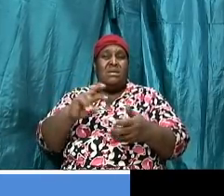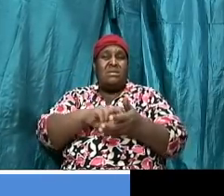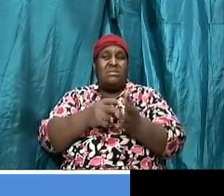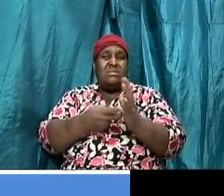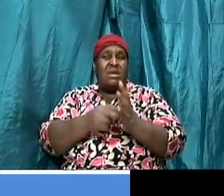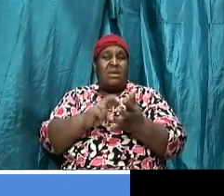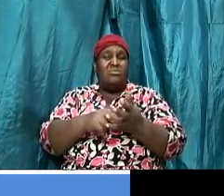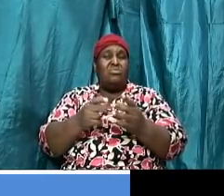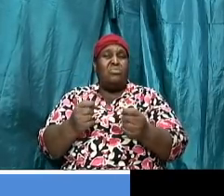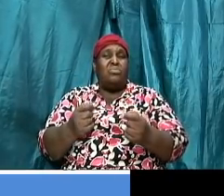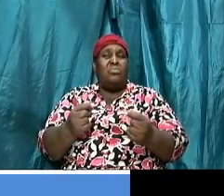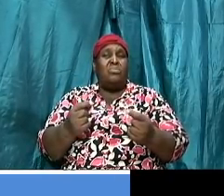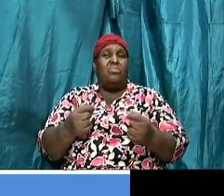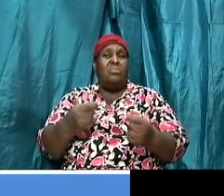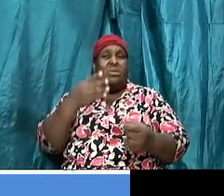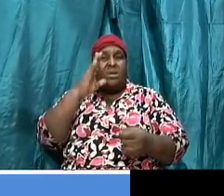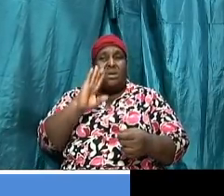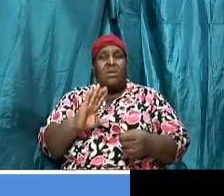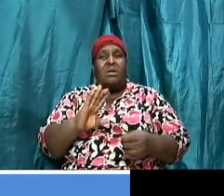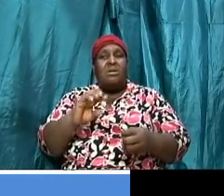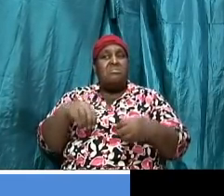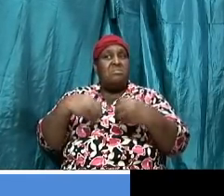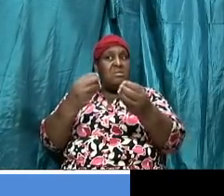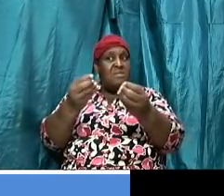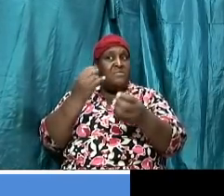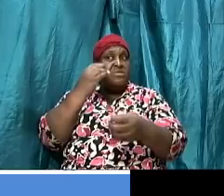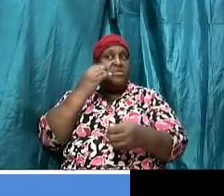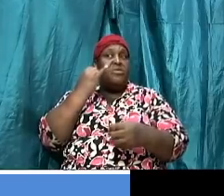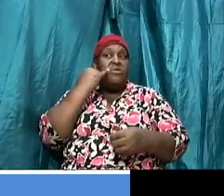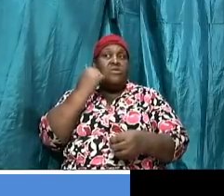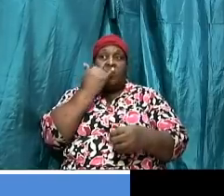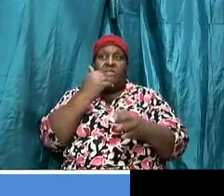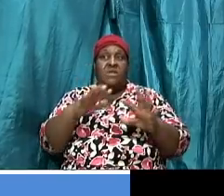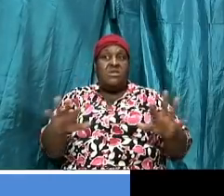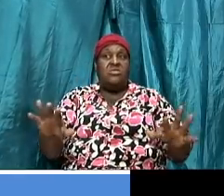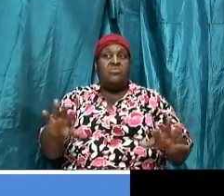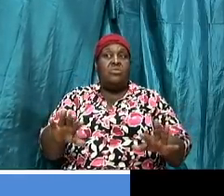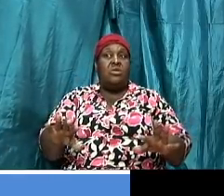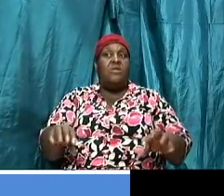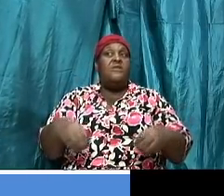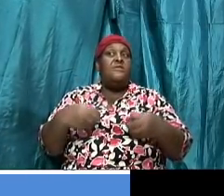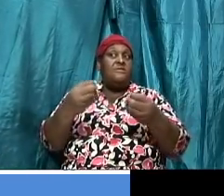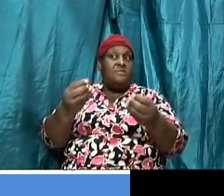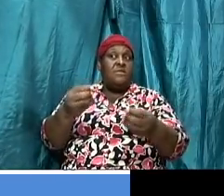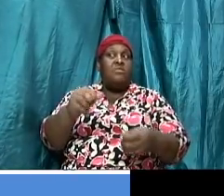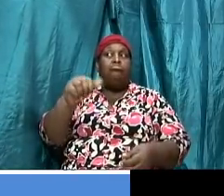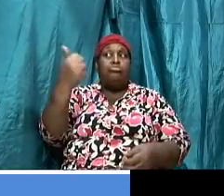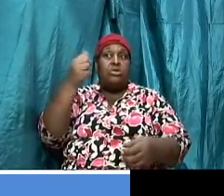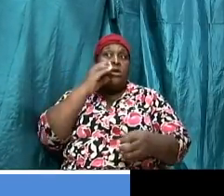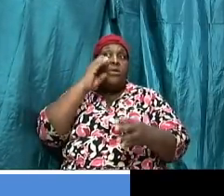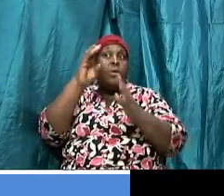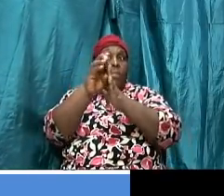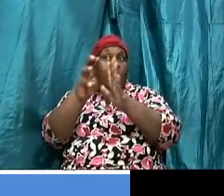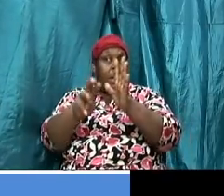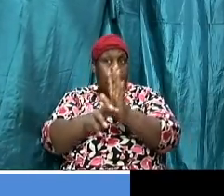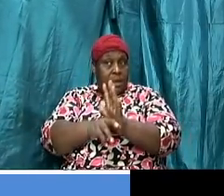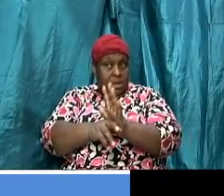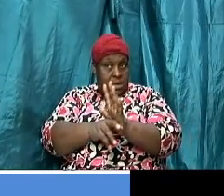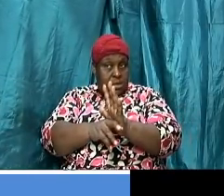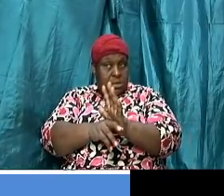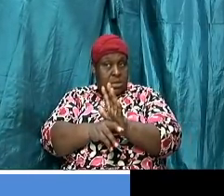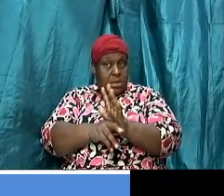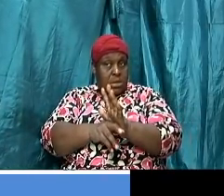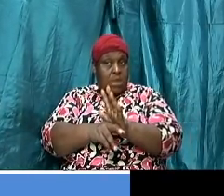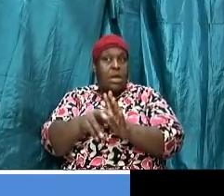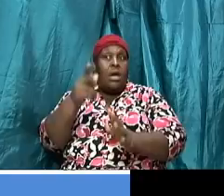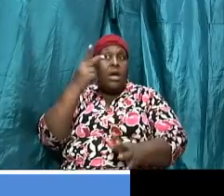Israel. So God gave them 10 commandments. And in the middle, and what we need to understand too, is that if you look at